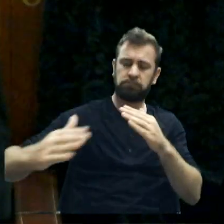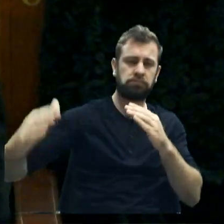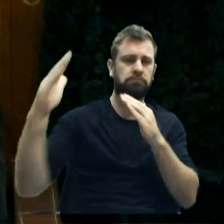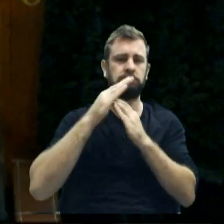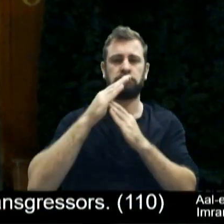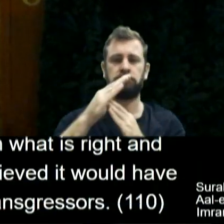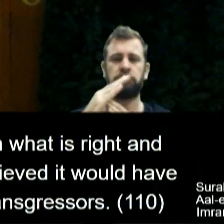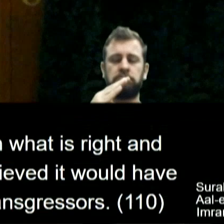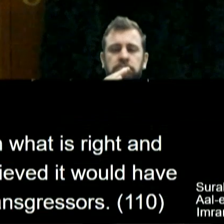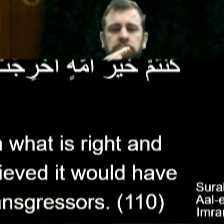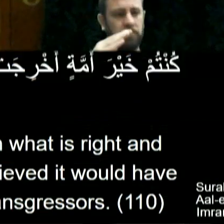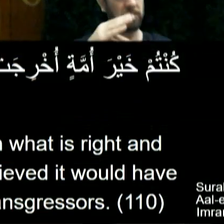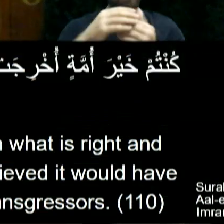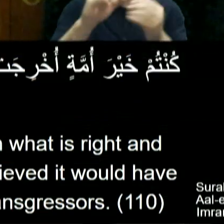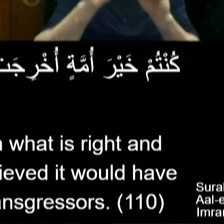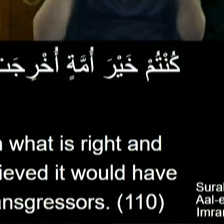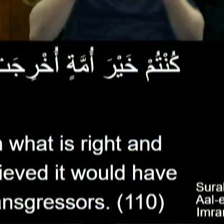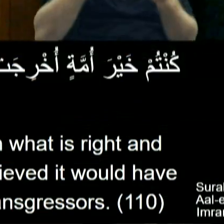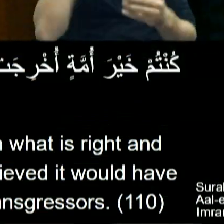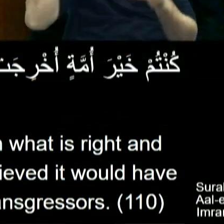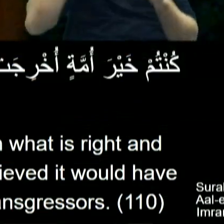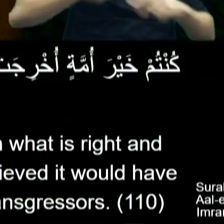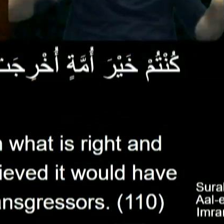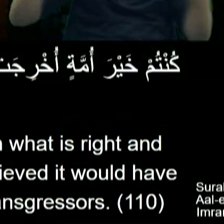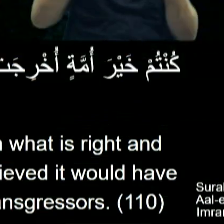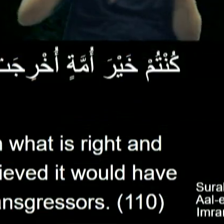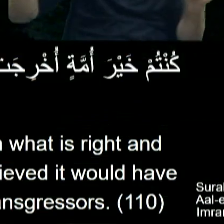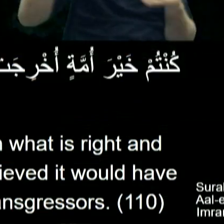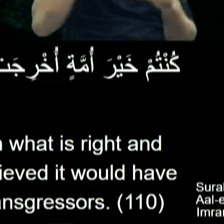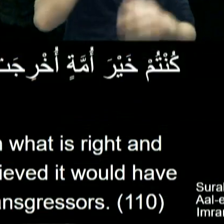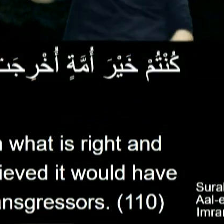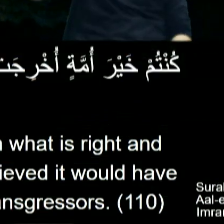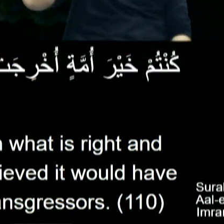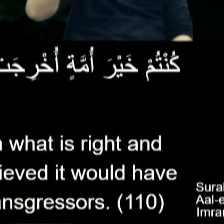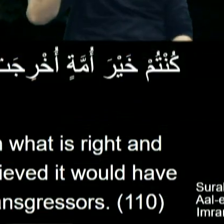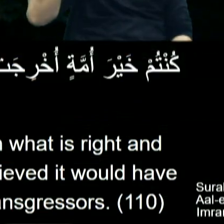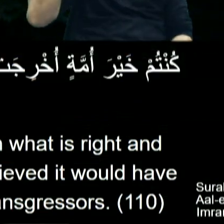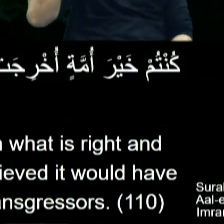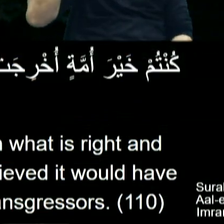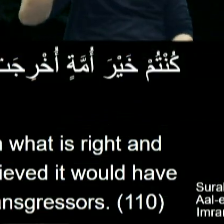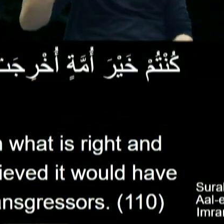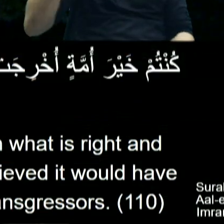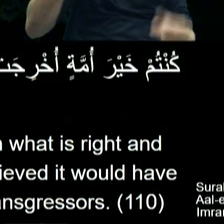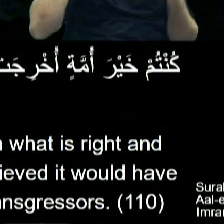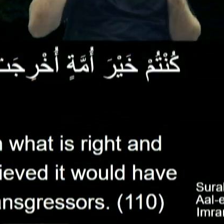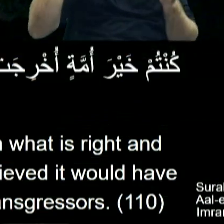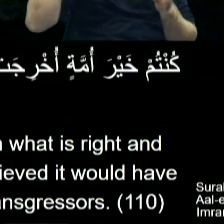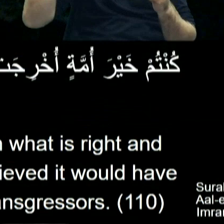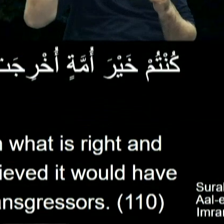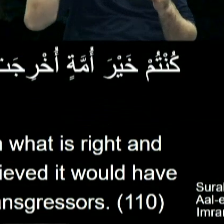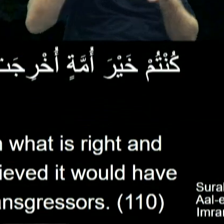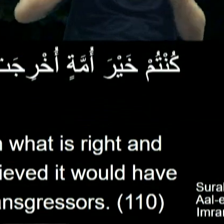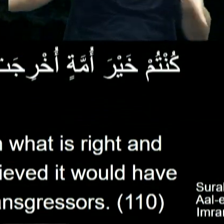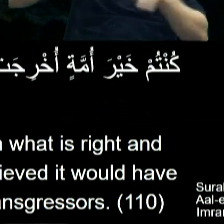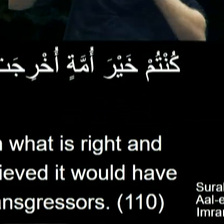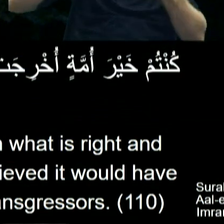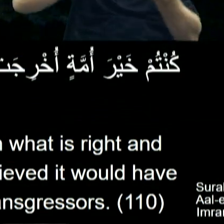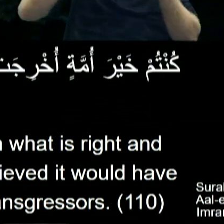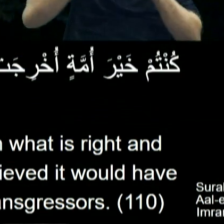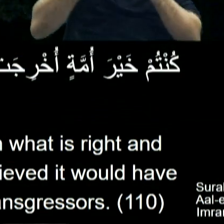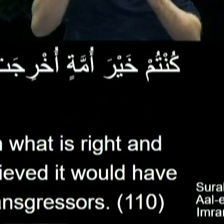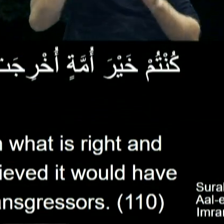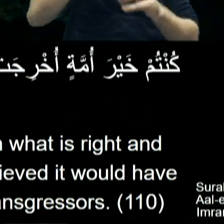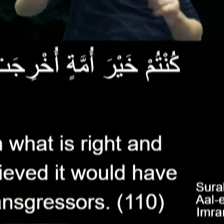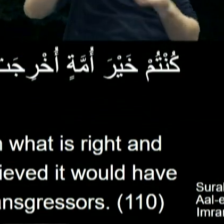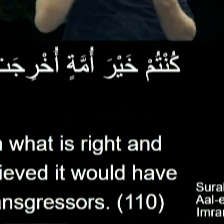nothing better than you. You are the best out there. And right away he defines what is it that makes you the best. It's not